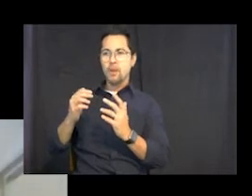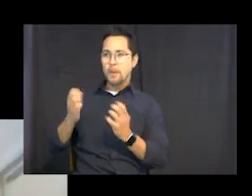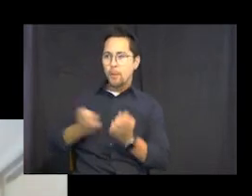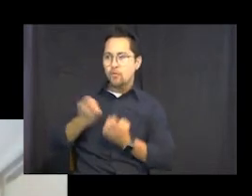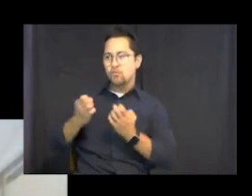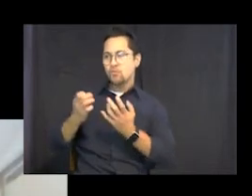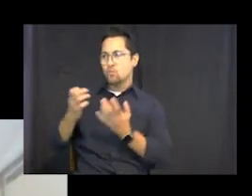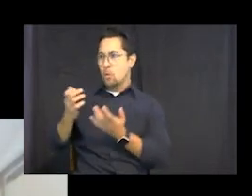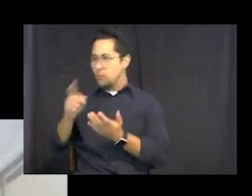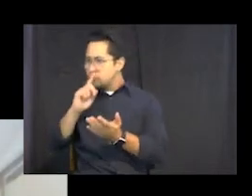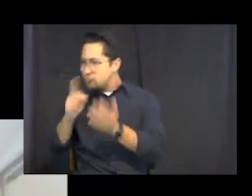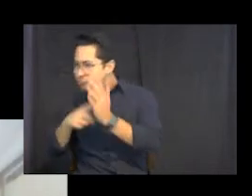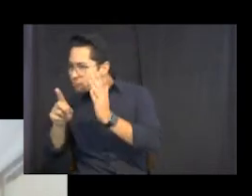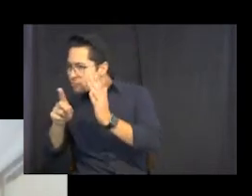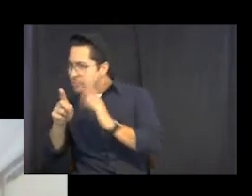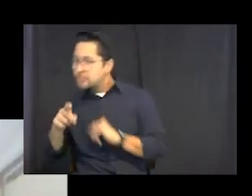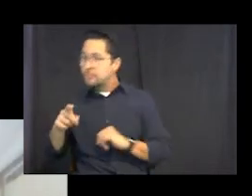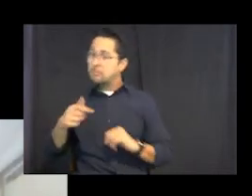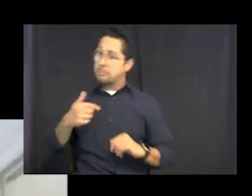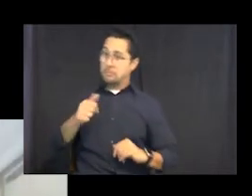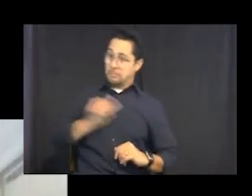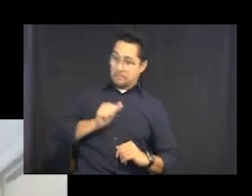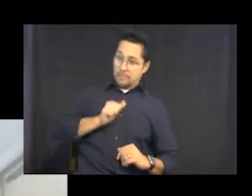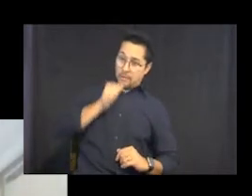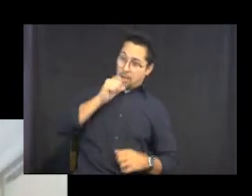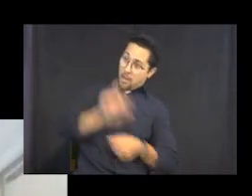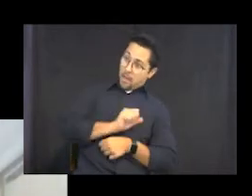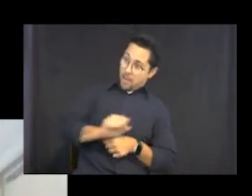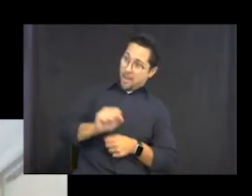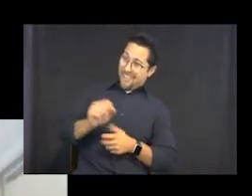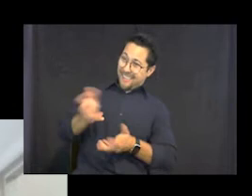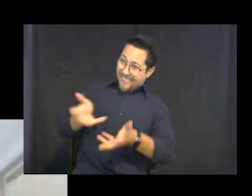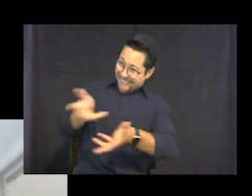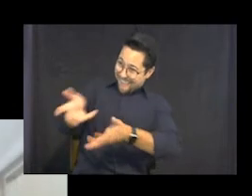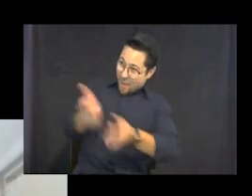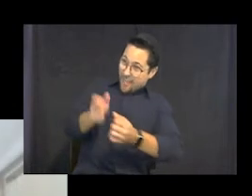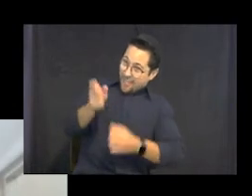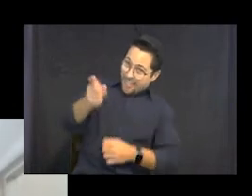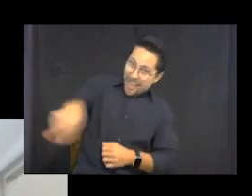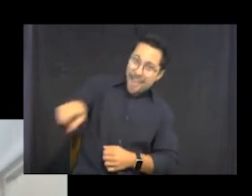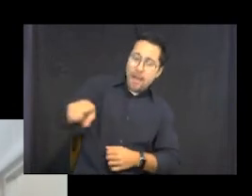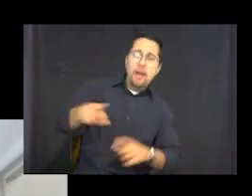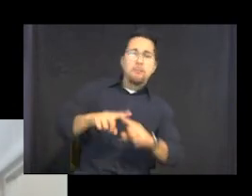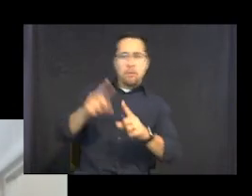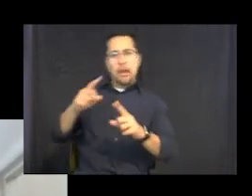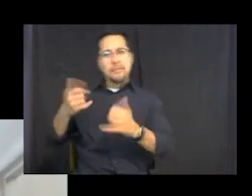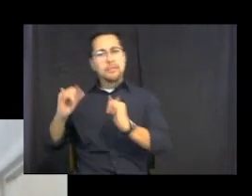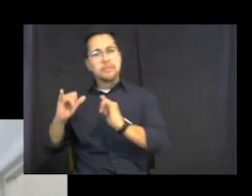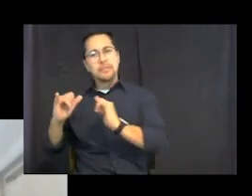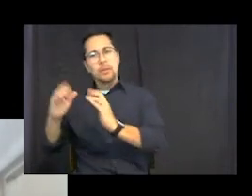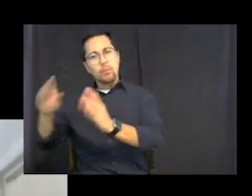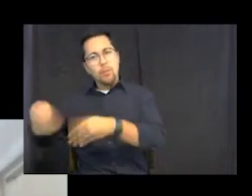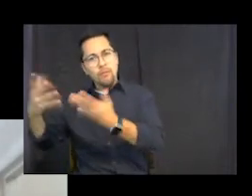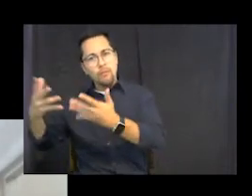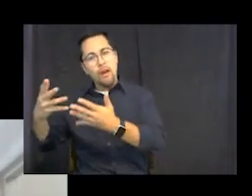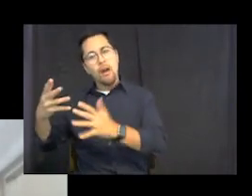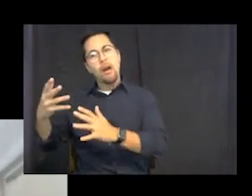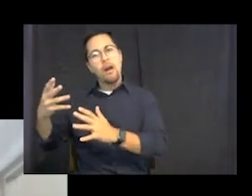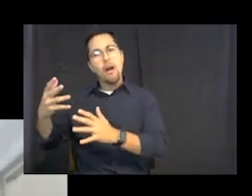to make sure that even if I wasn't the one providing the care, that I was making sure that care was provided to